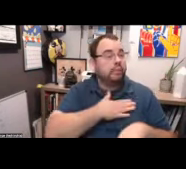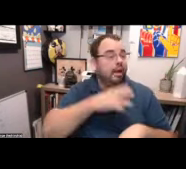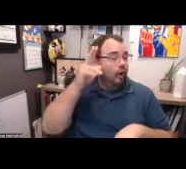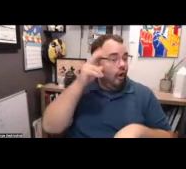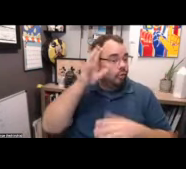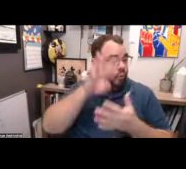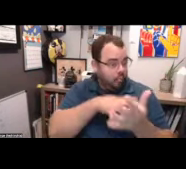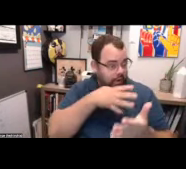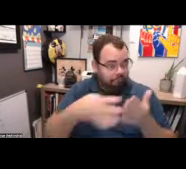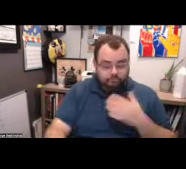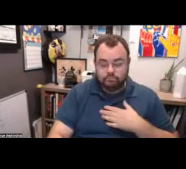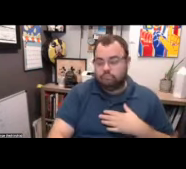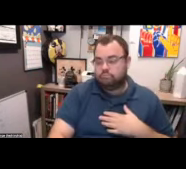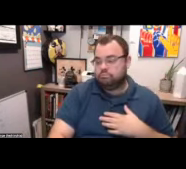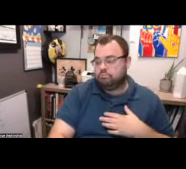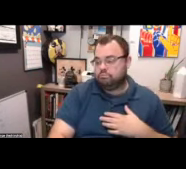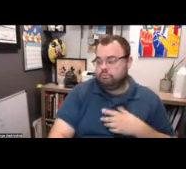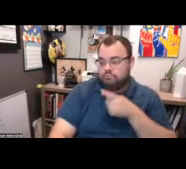So I had hearing aids.